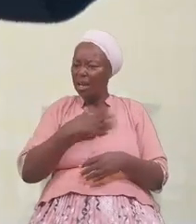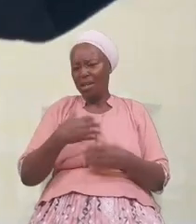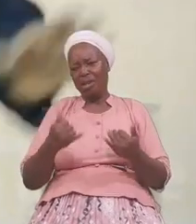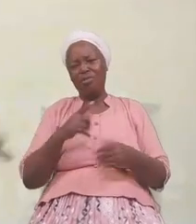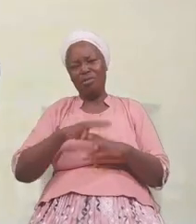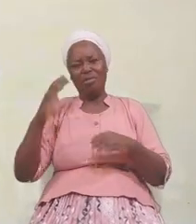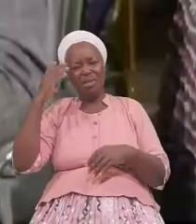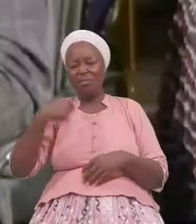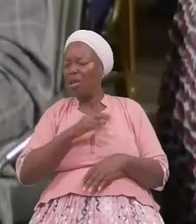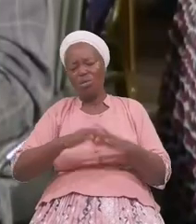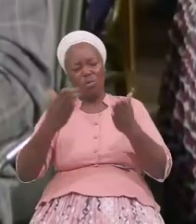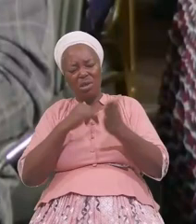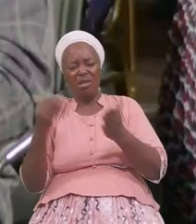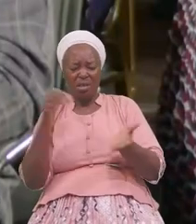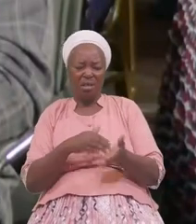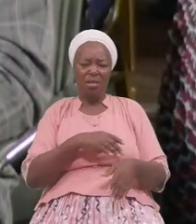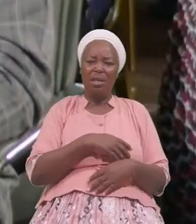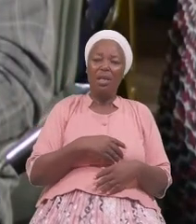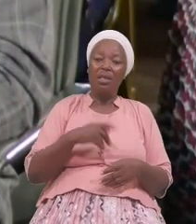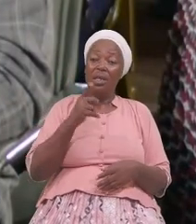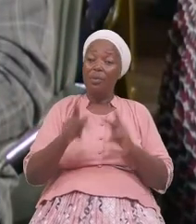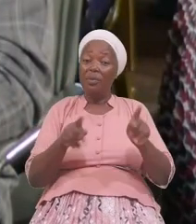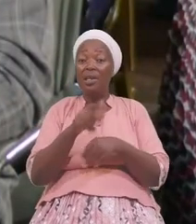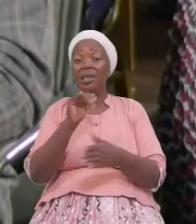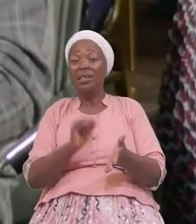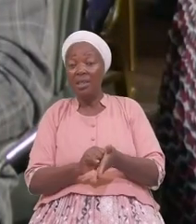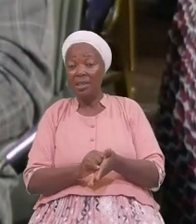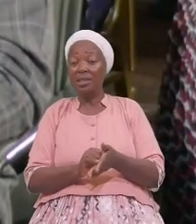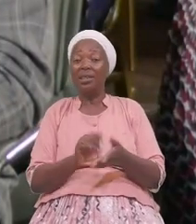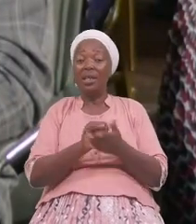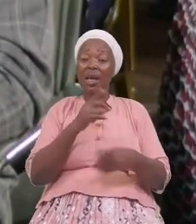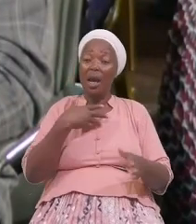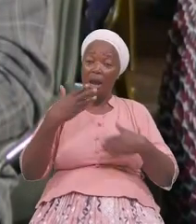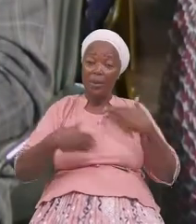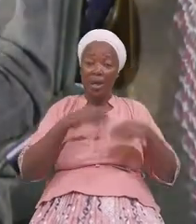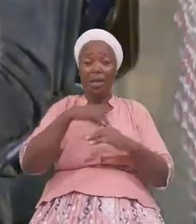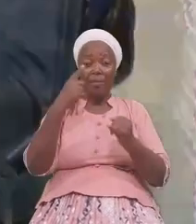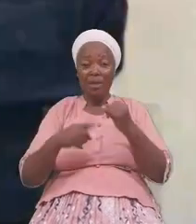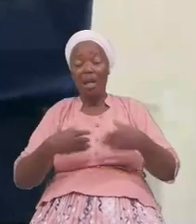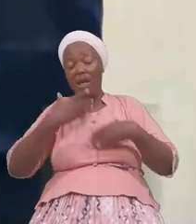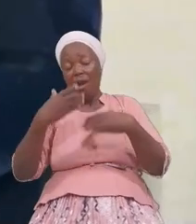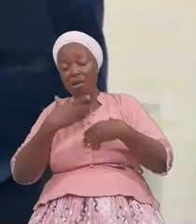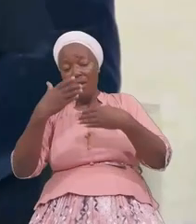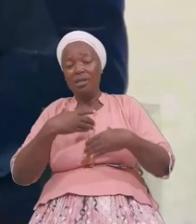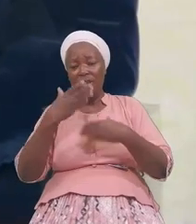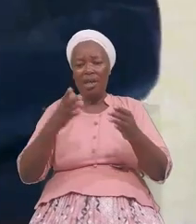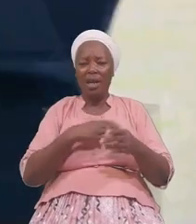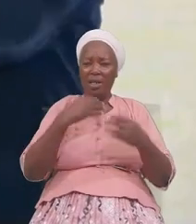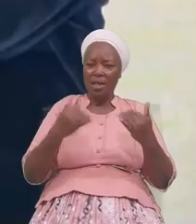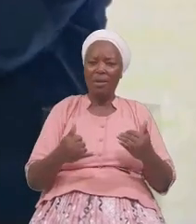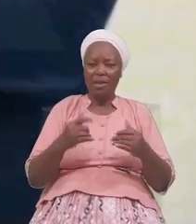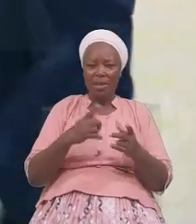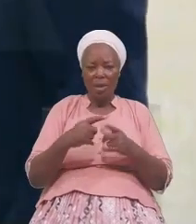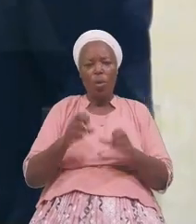don't even want it now. There are people, they're all excited at the beginning, and they shout and shout and shout, and then now, okay,